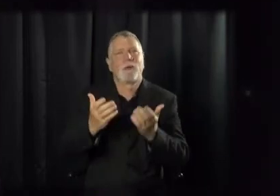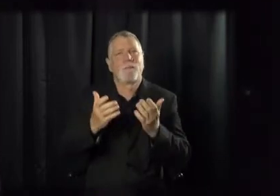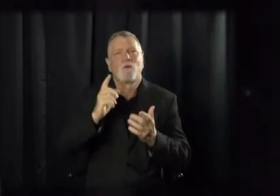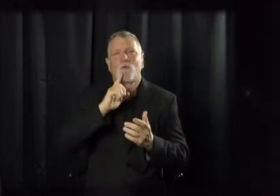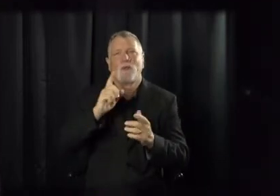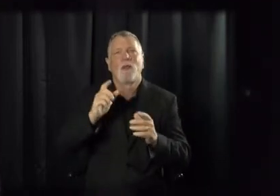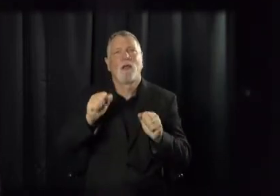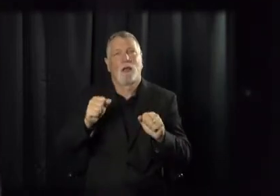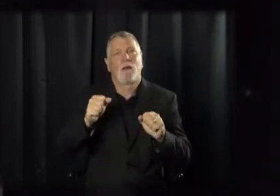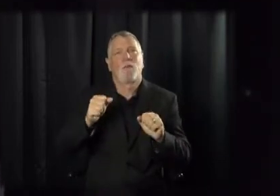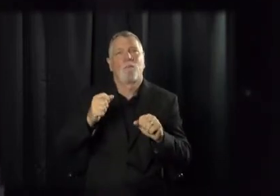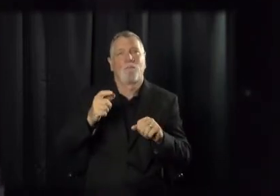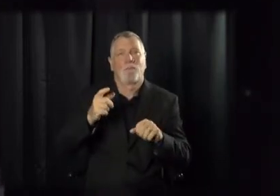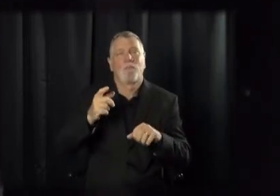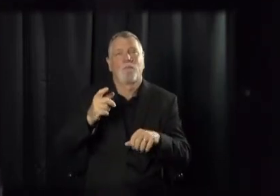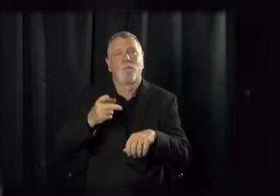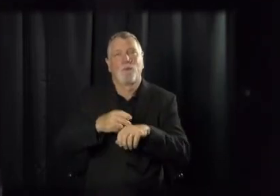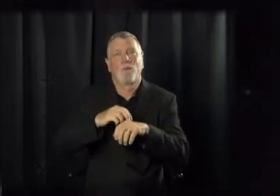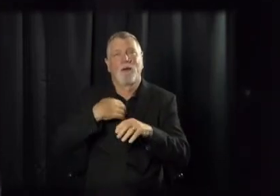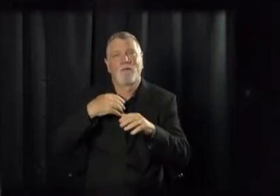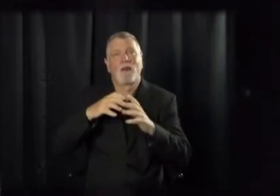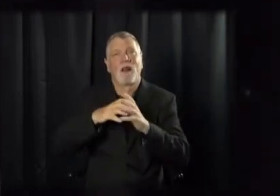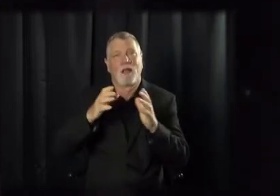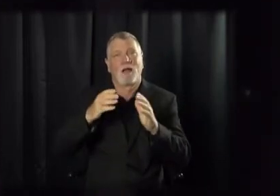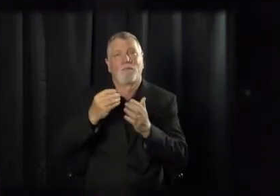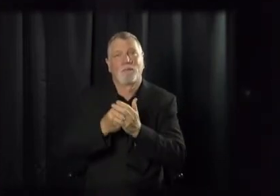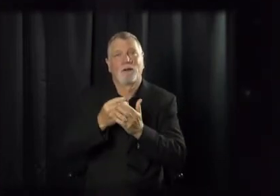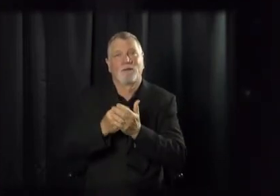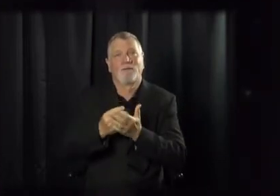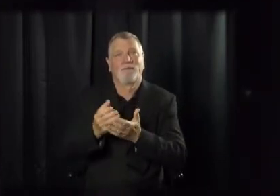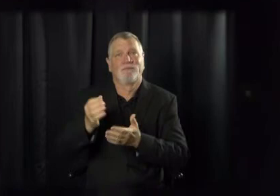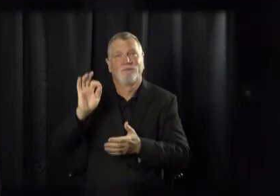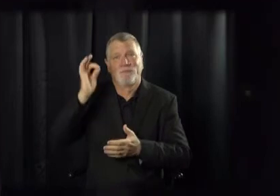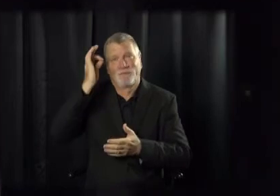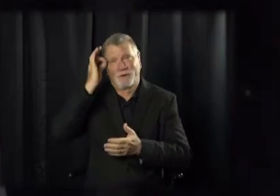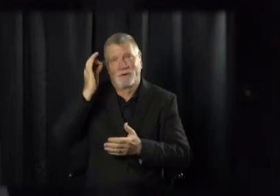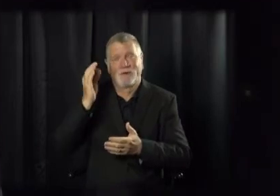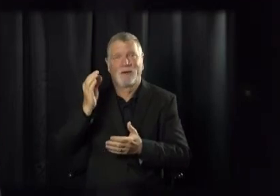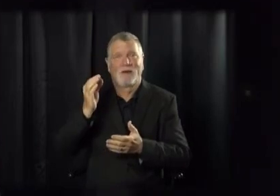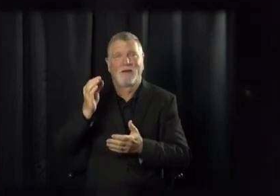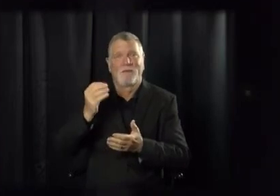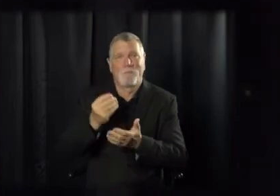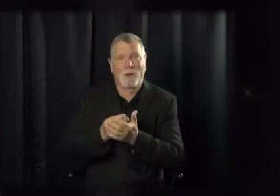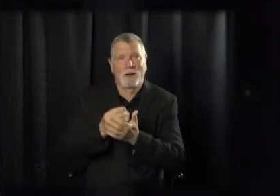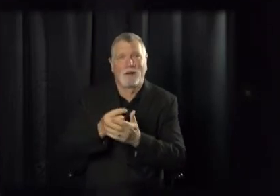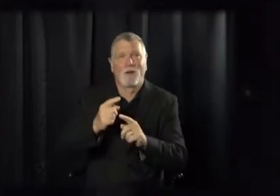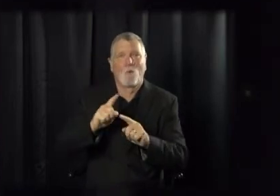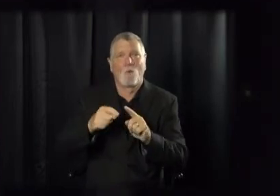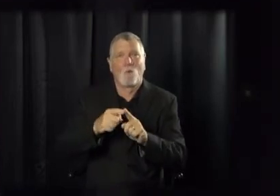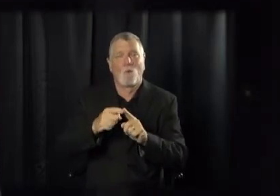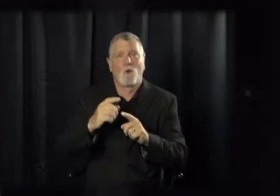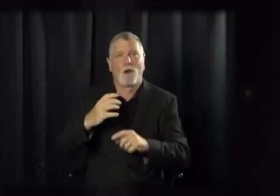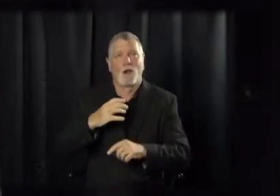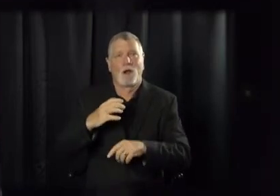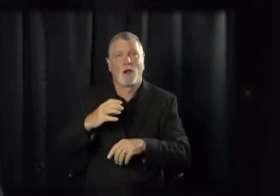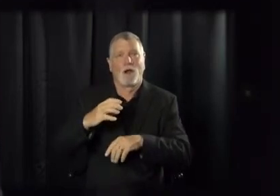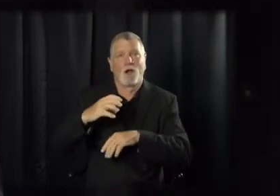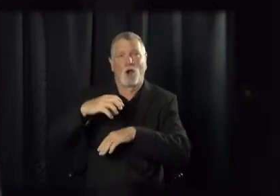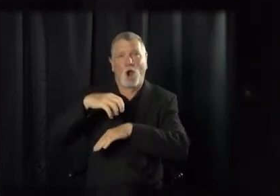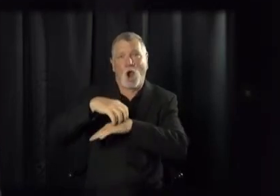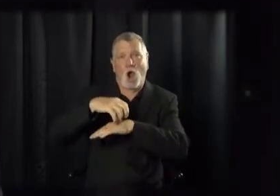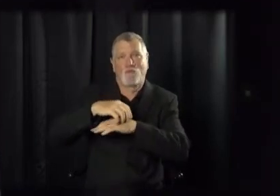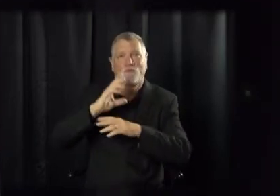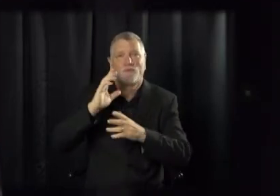will have access to a considerable amount of federal funding once Congress approves what's being